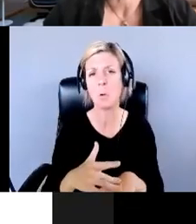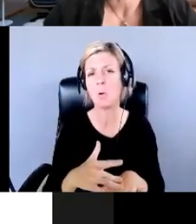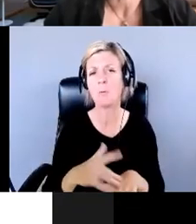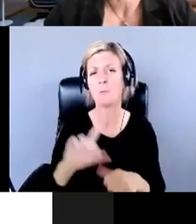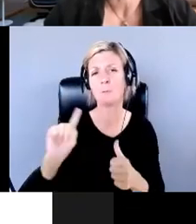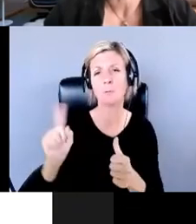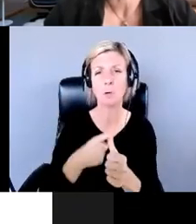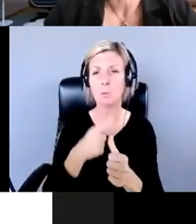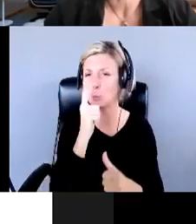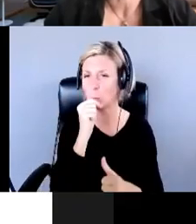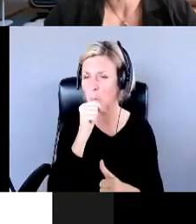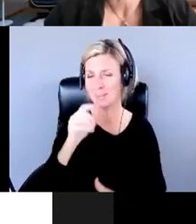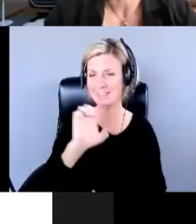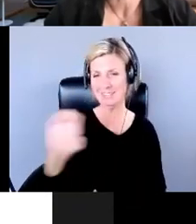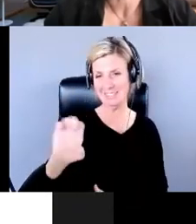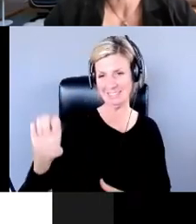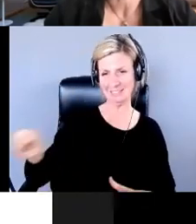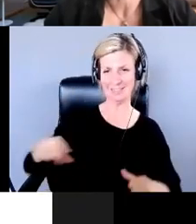Newfoundland.